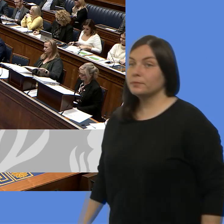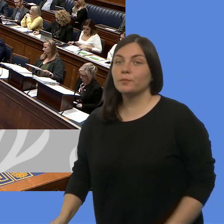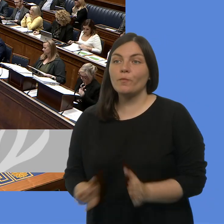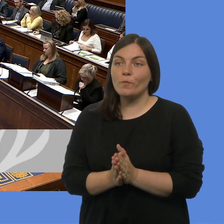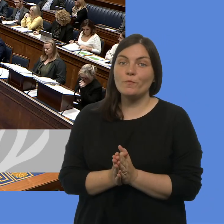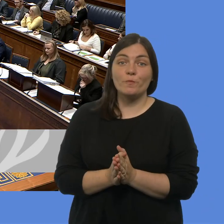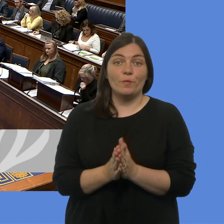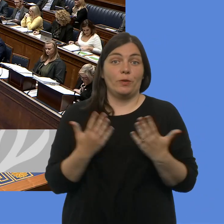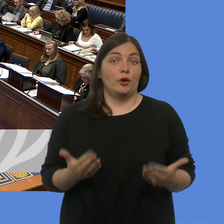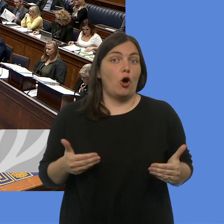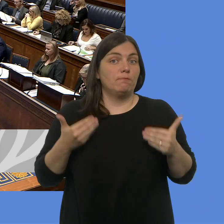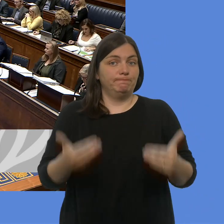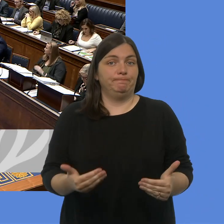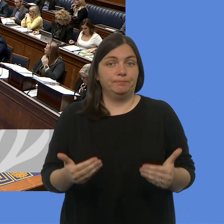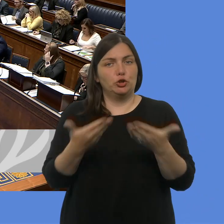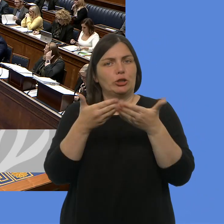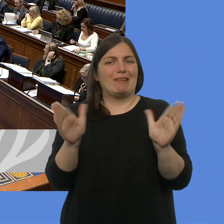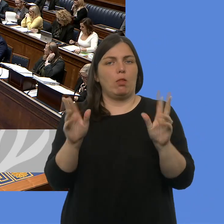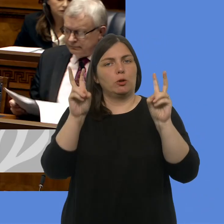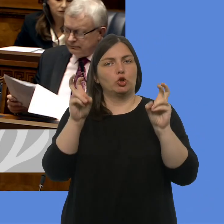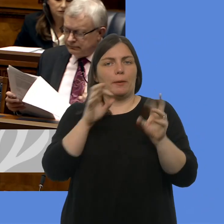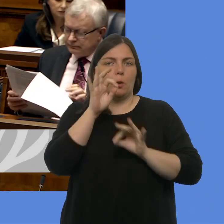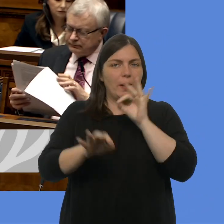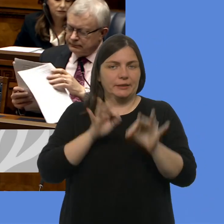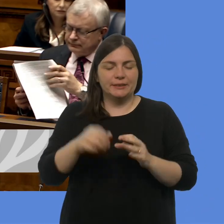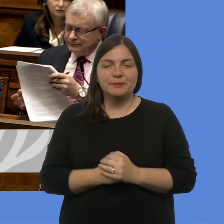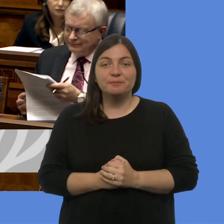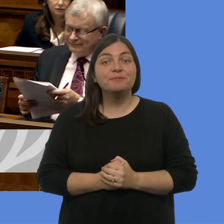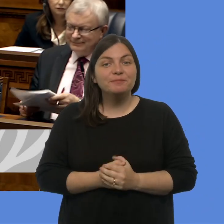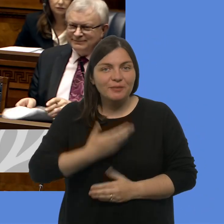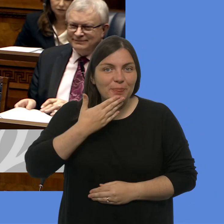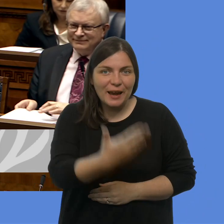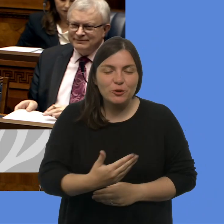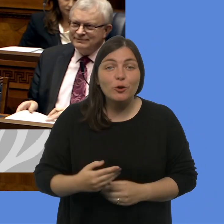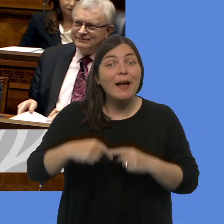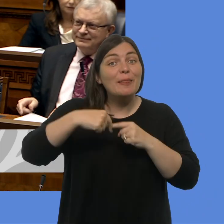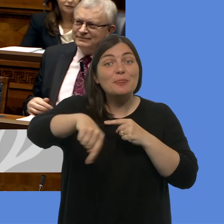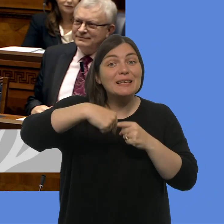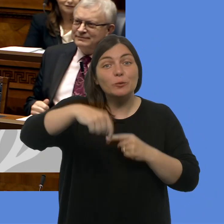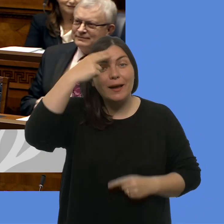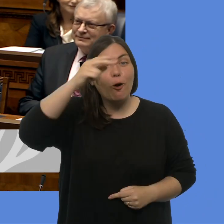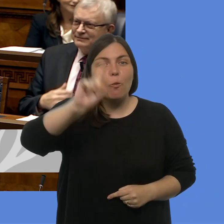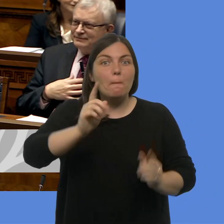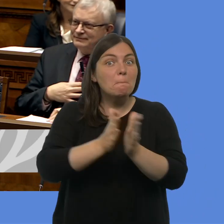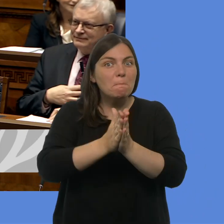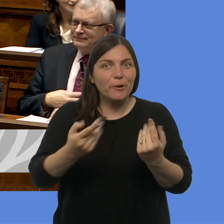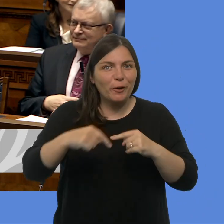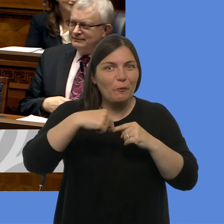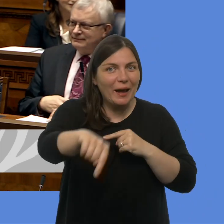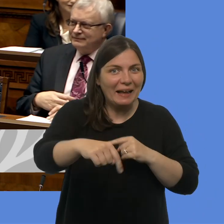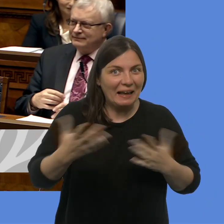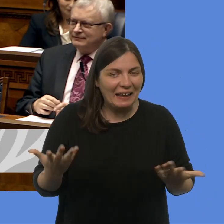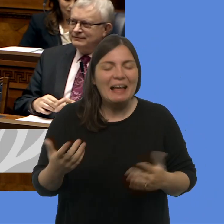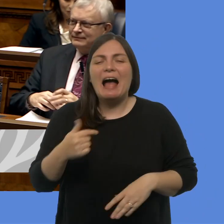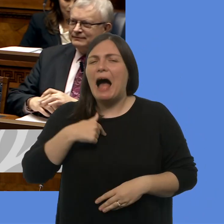you, Mr. Speaker. First Minister, it's Book Week, and I dare to ask for a book recommendation. I know you're a fan, from what you've said in this chamber,